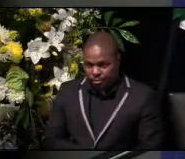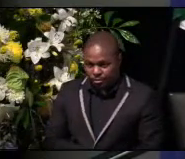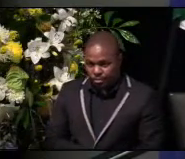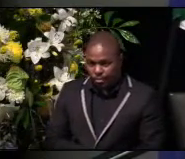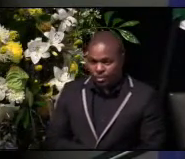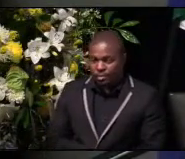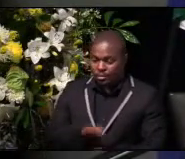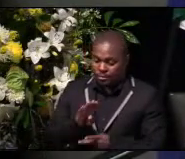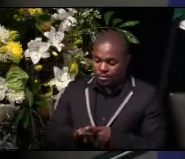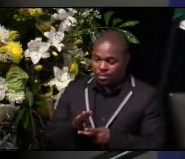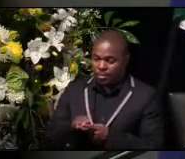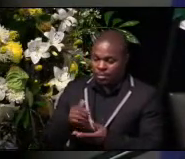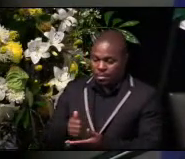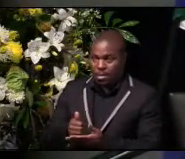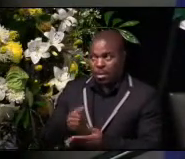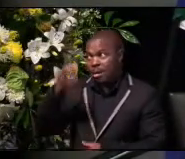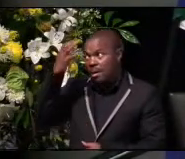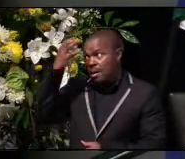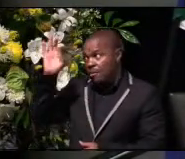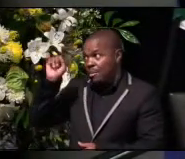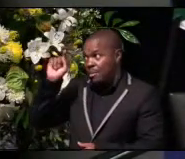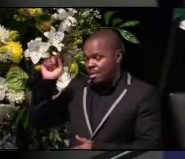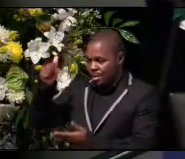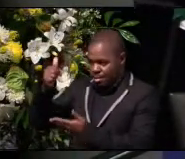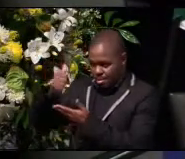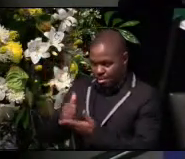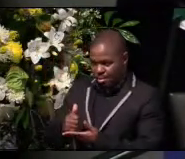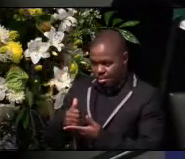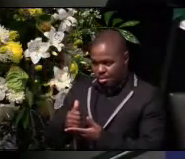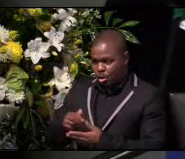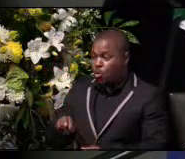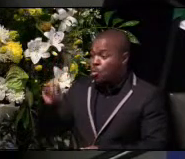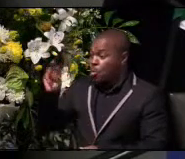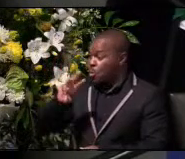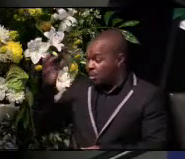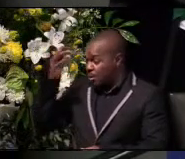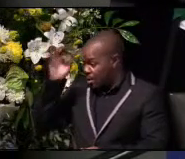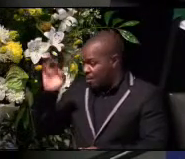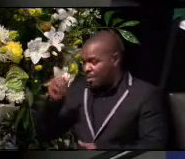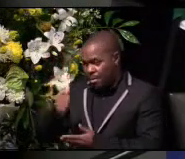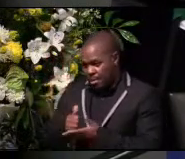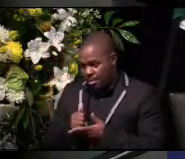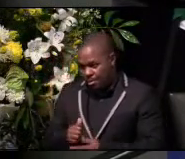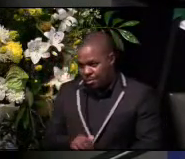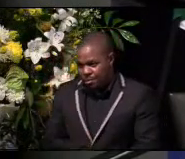with the assistance of the government of the Northwest province